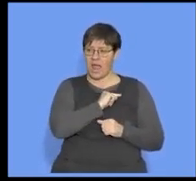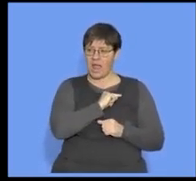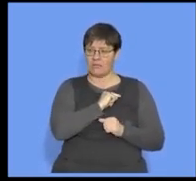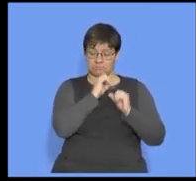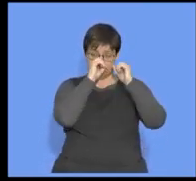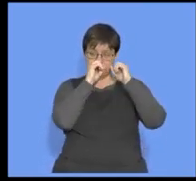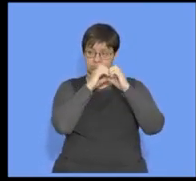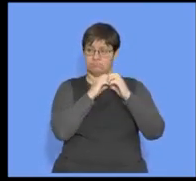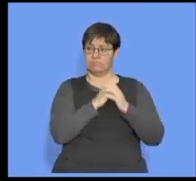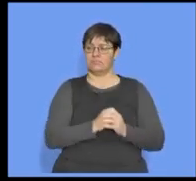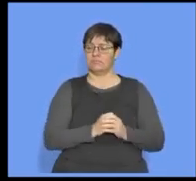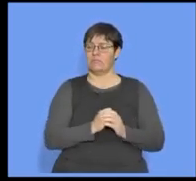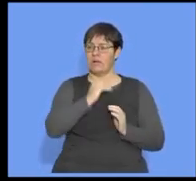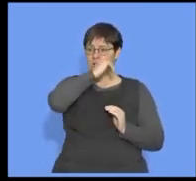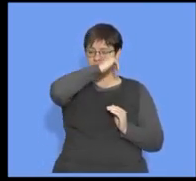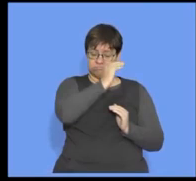And then